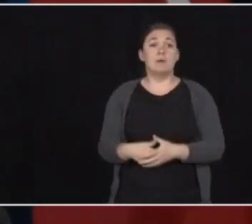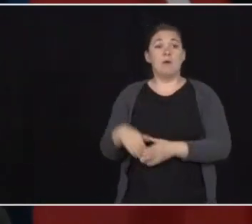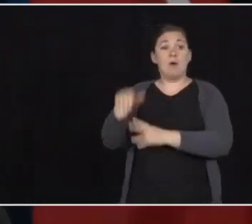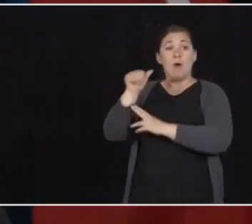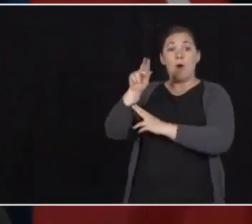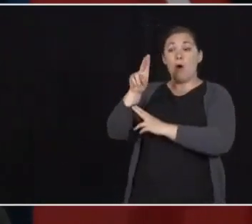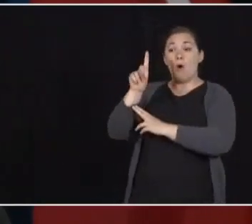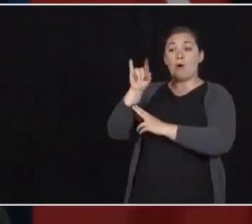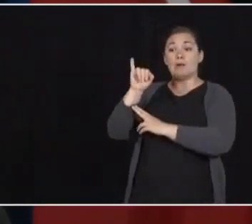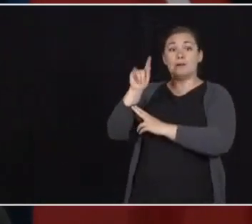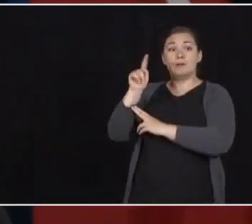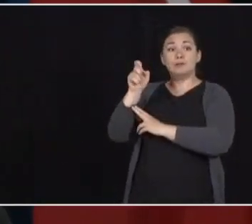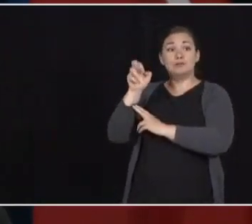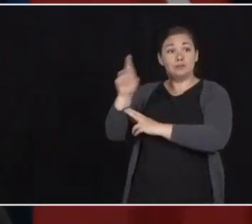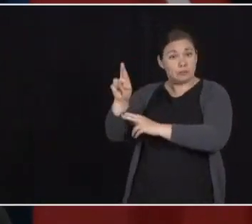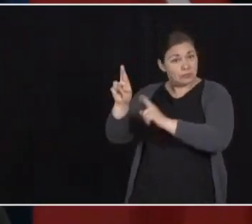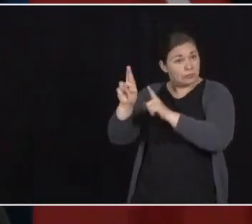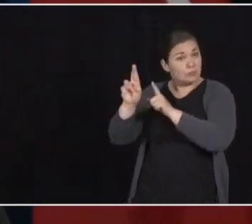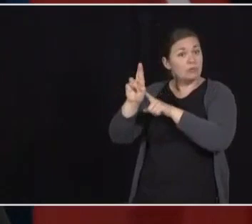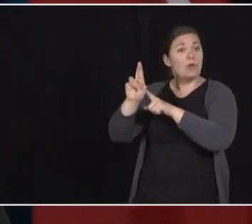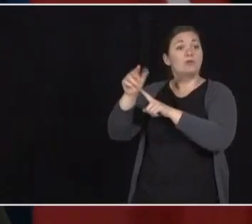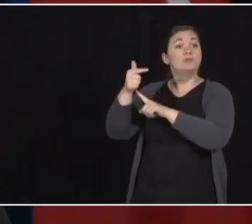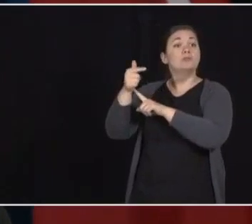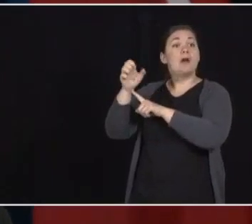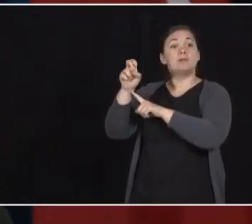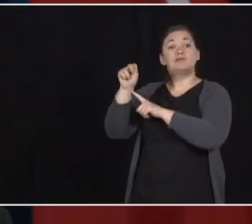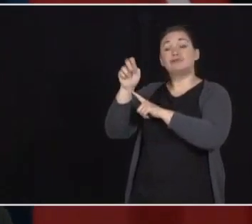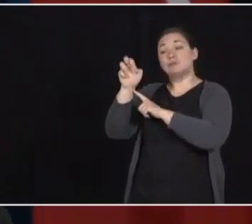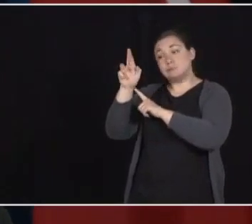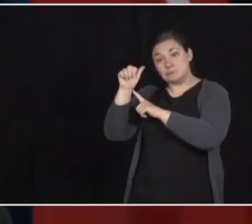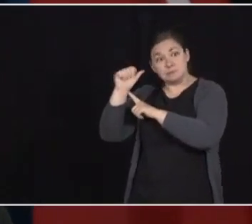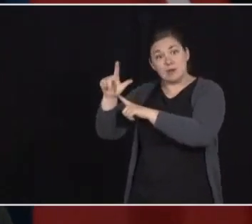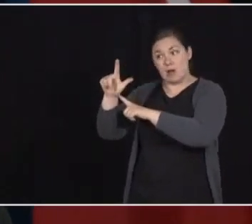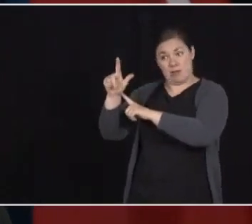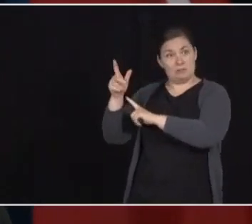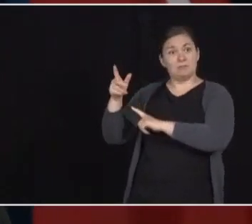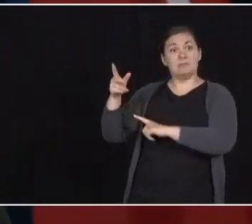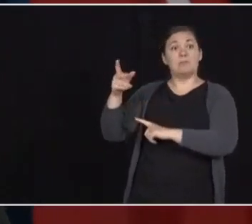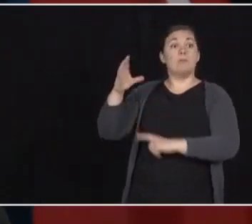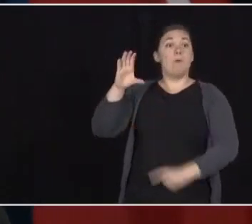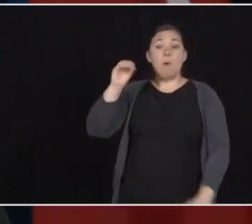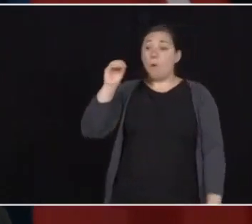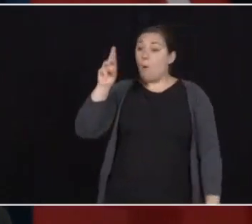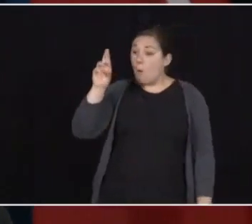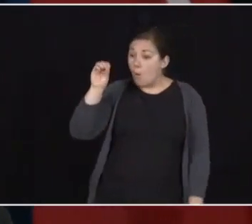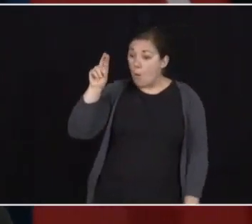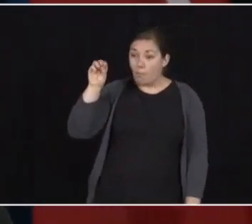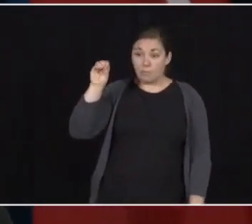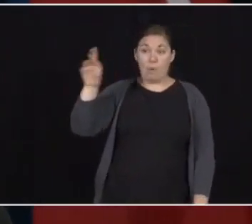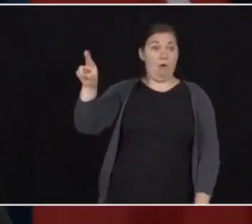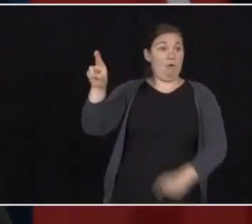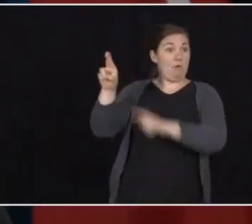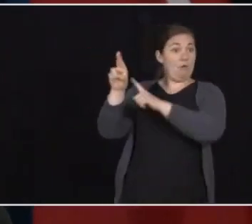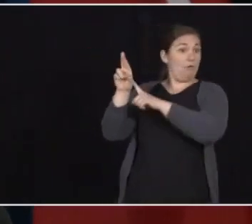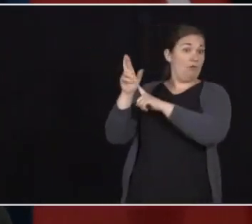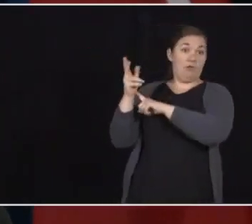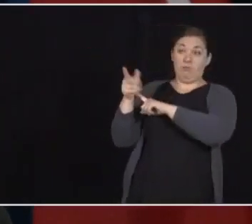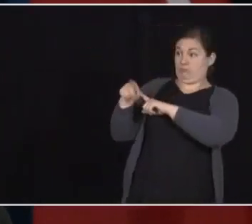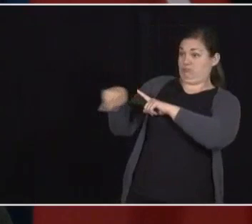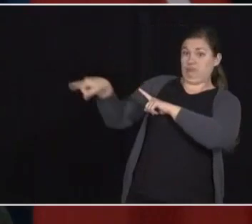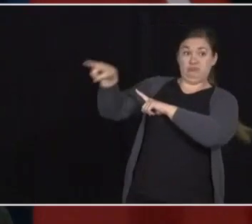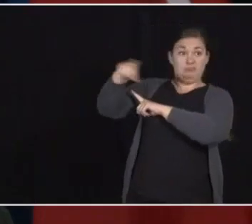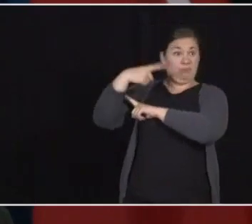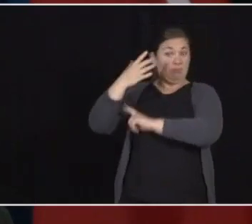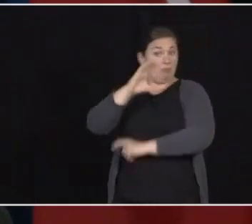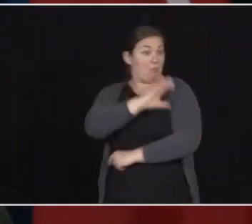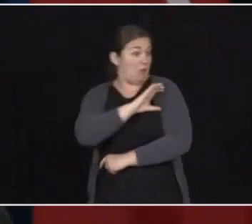the coroner is investigating, and possibly the police. Plus, we accelerated the commission. I need